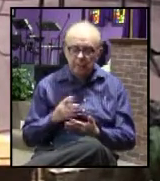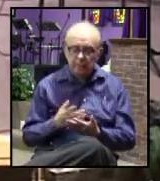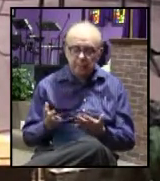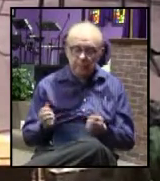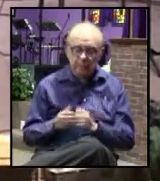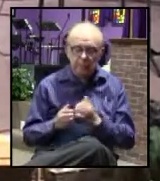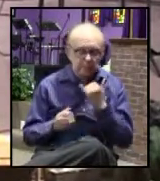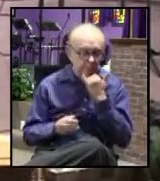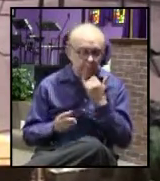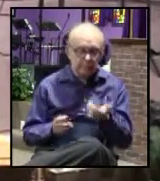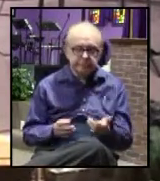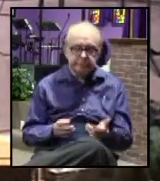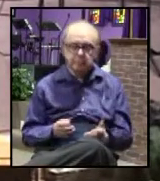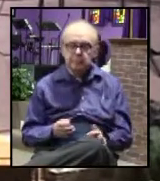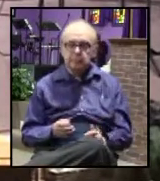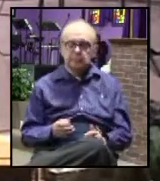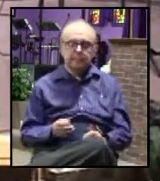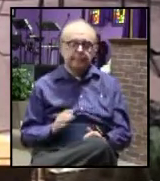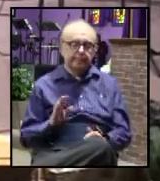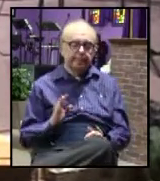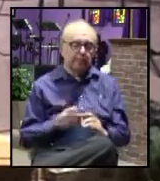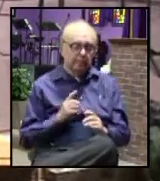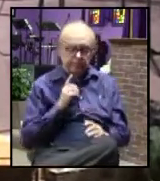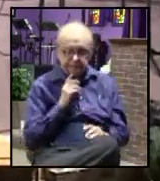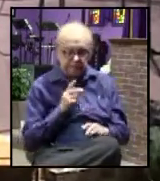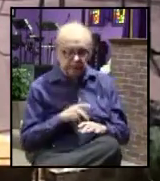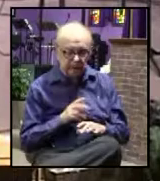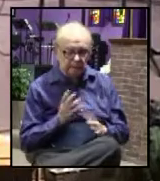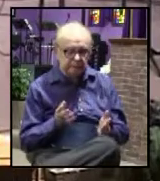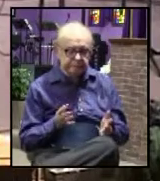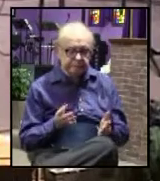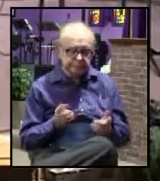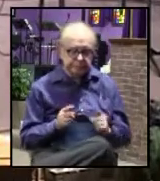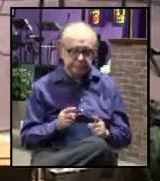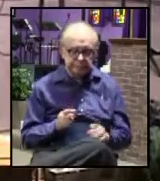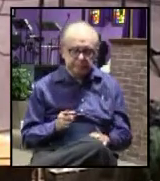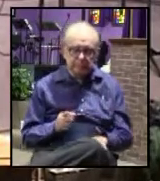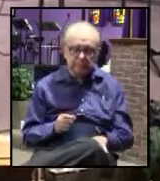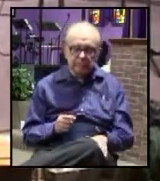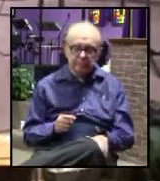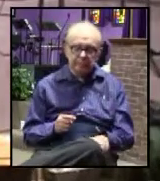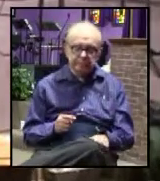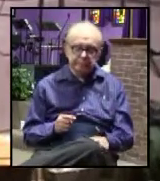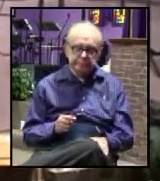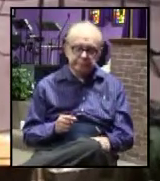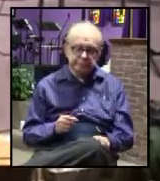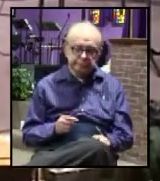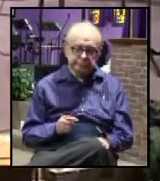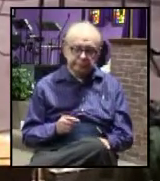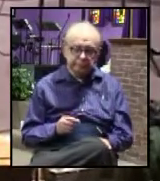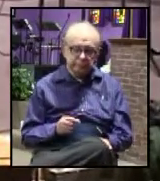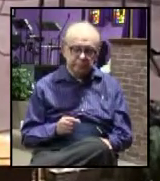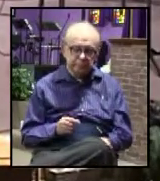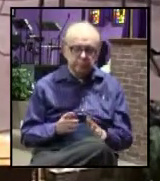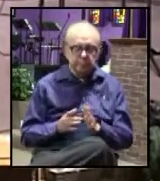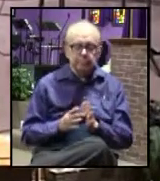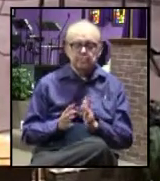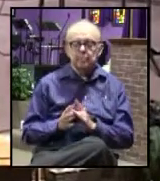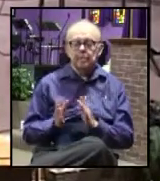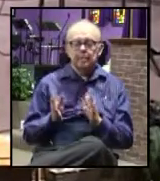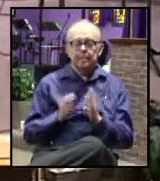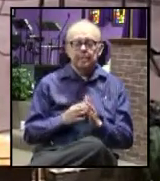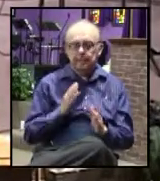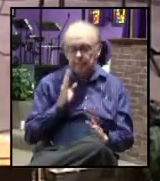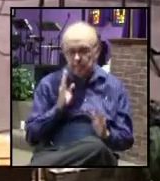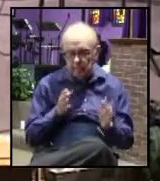you. And we get a crazy response from Peter from here when he says, you know, and Jesus comes back